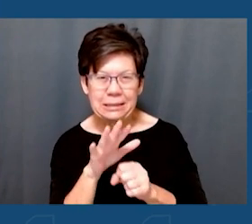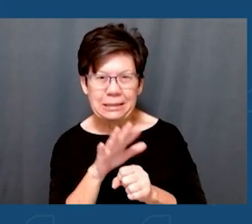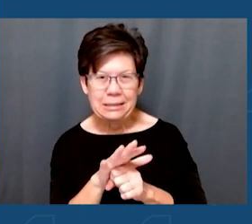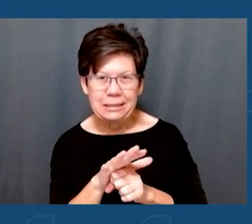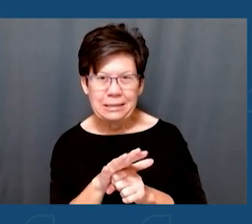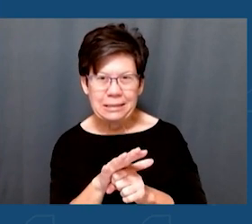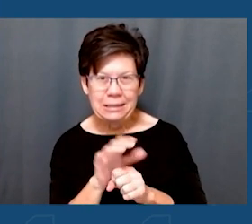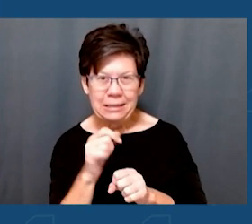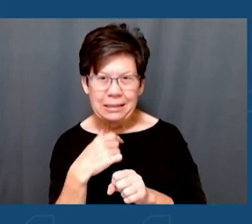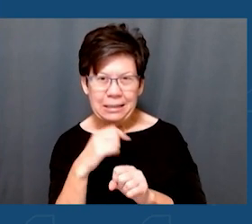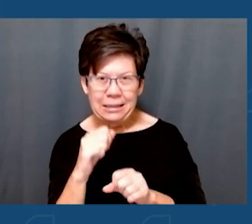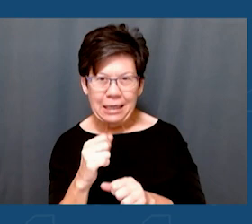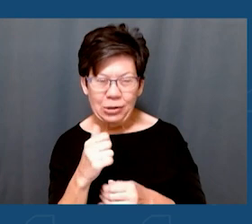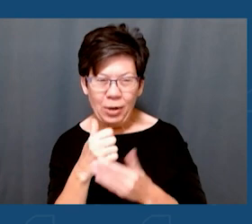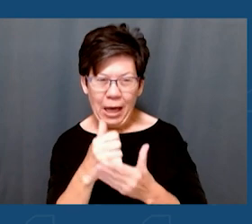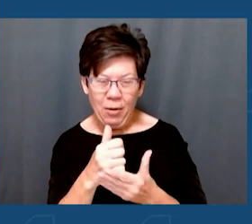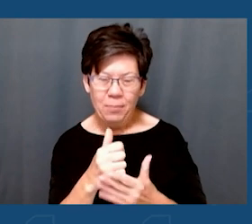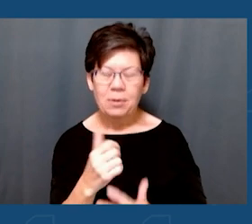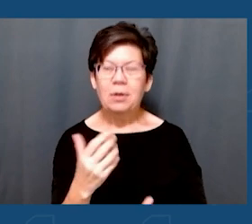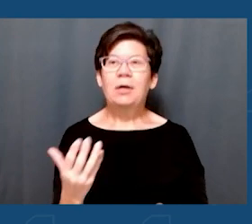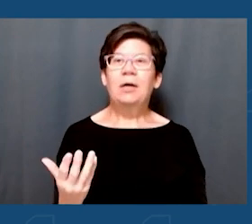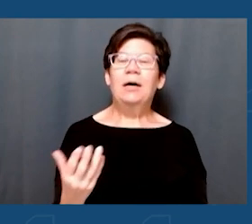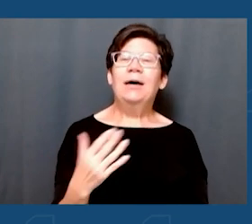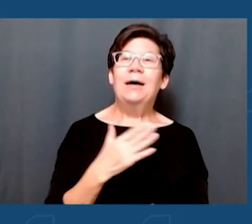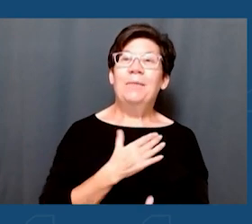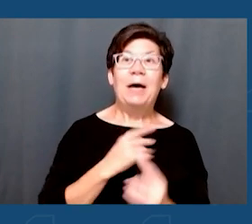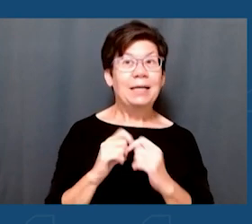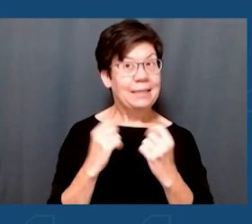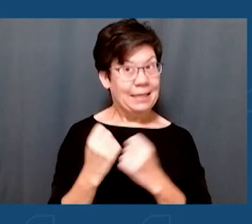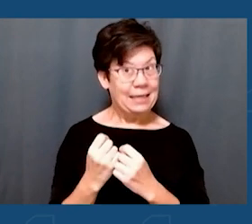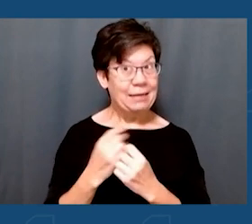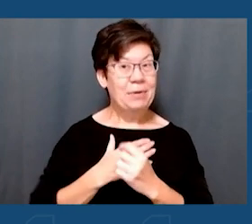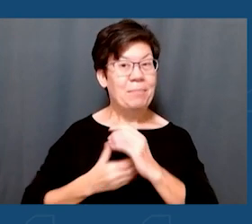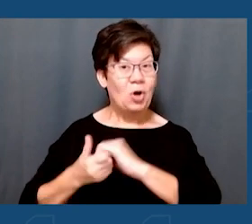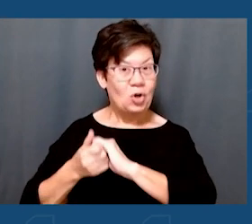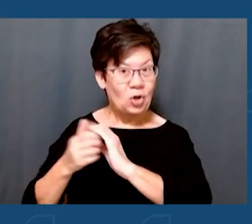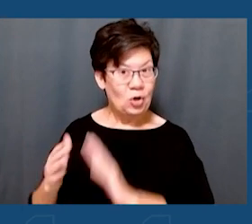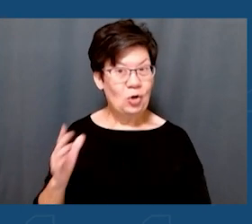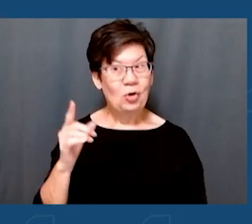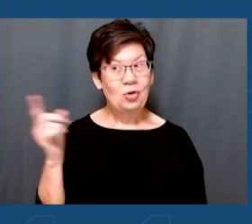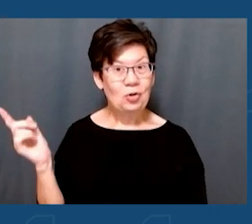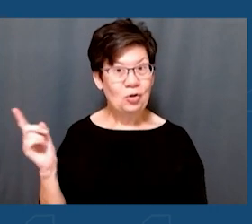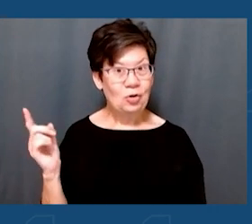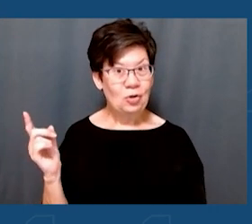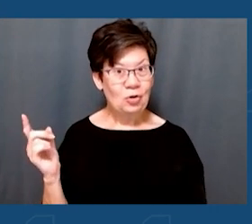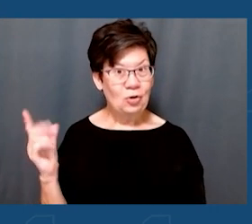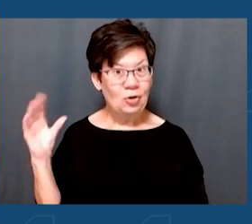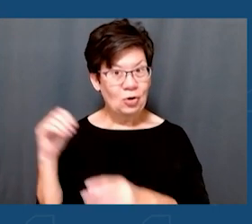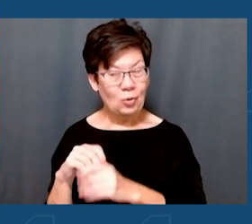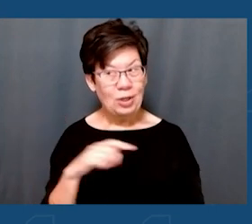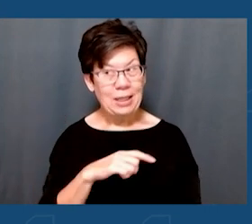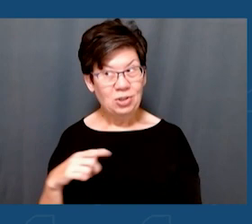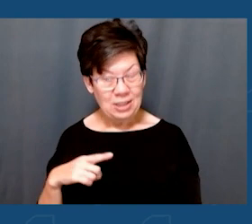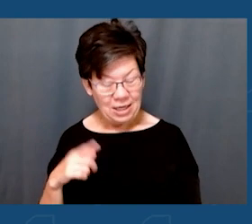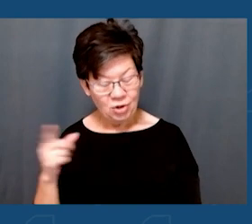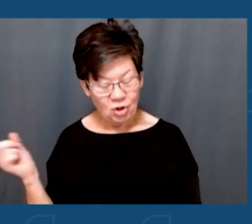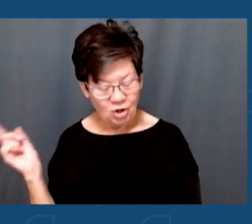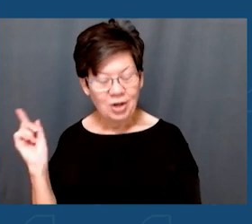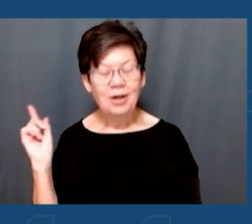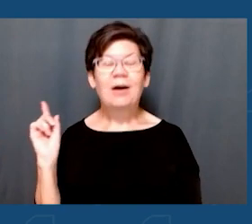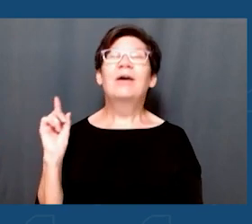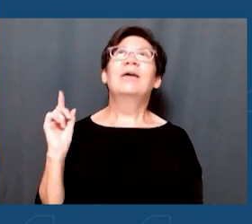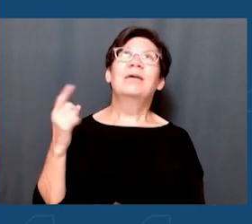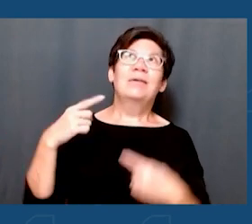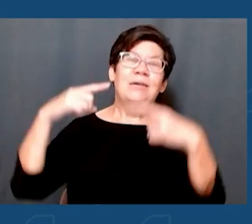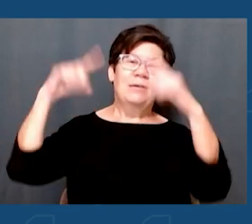help? Thankfully, my team and my partners, including in the legislature, were able to come through